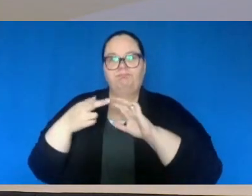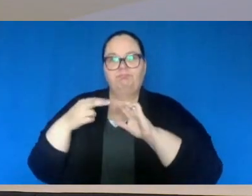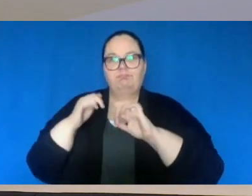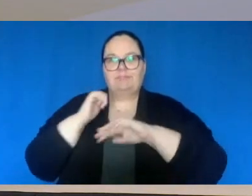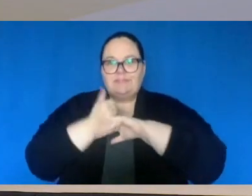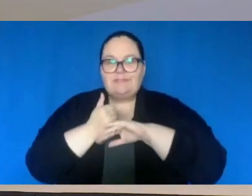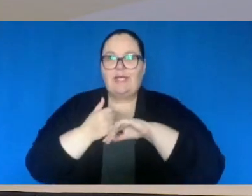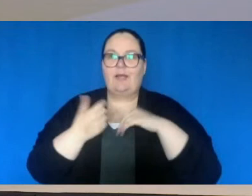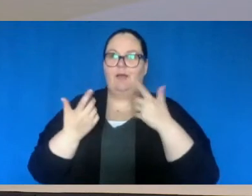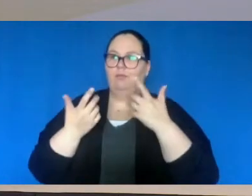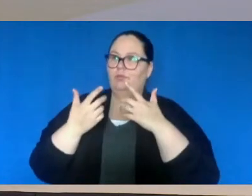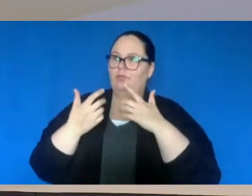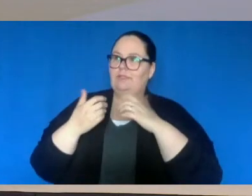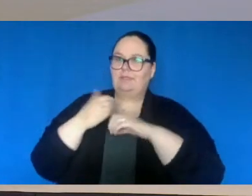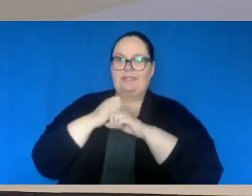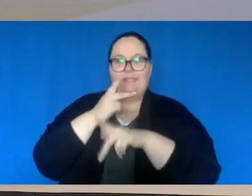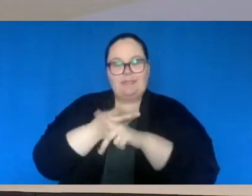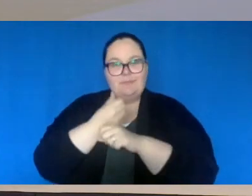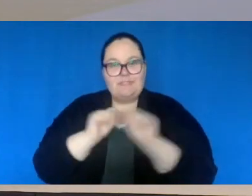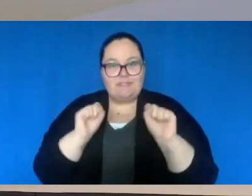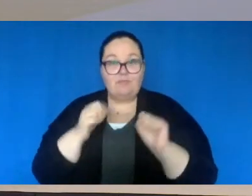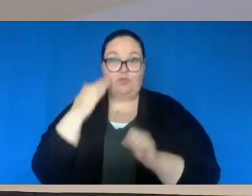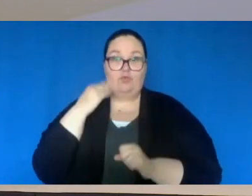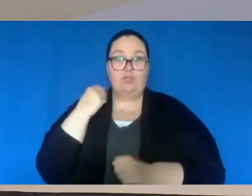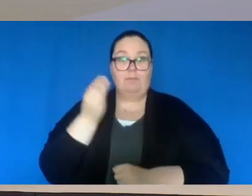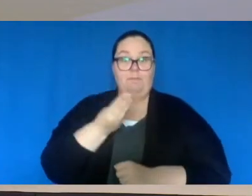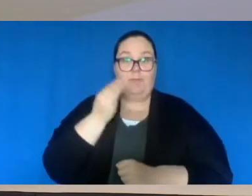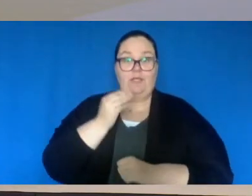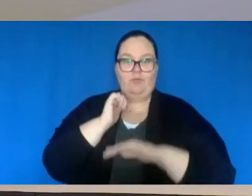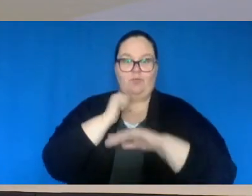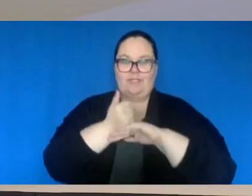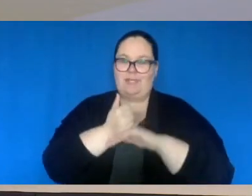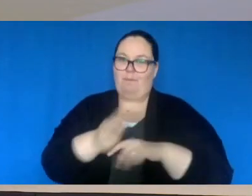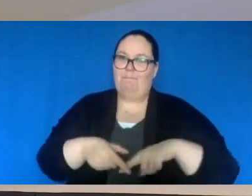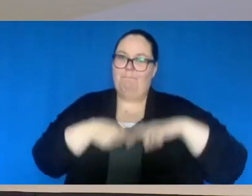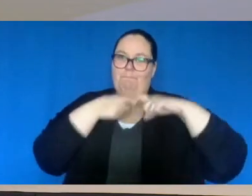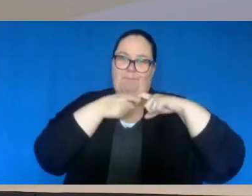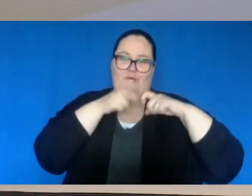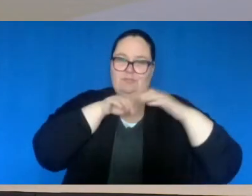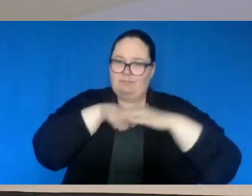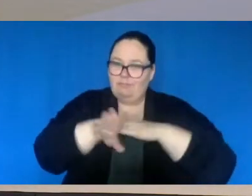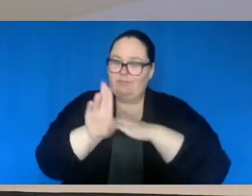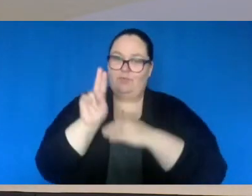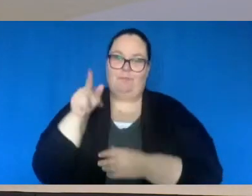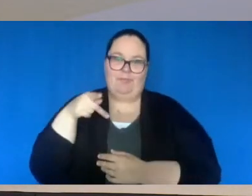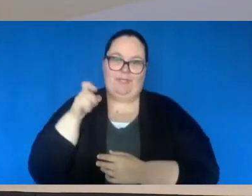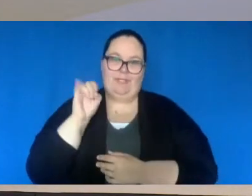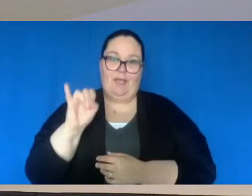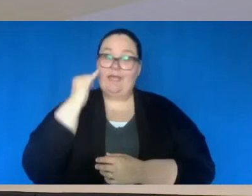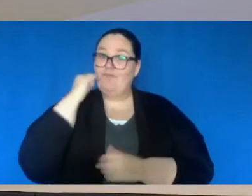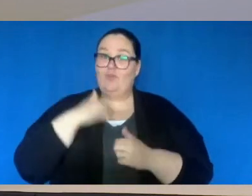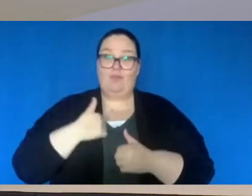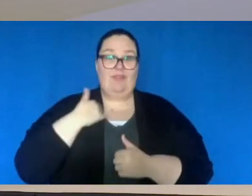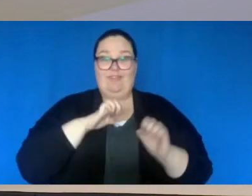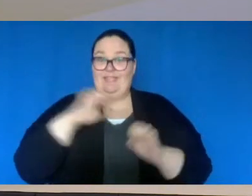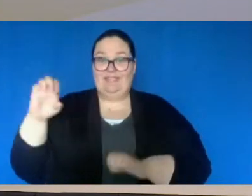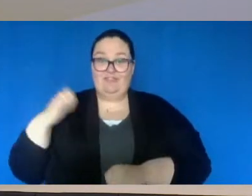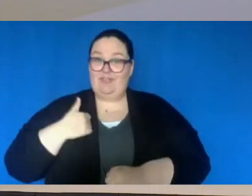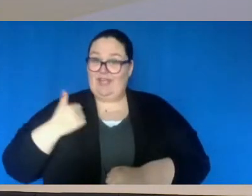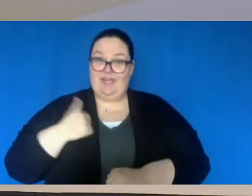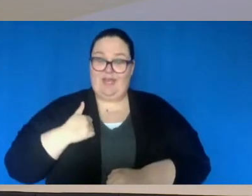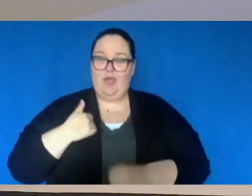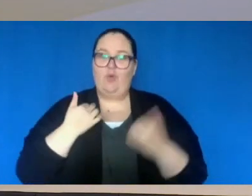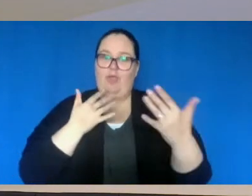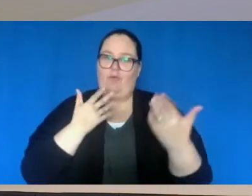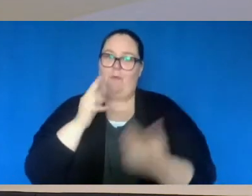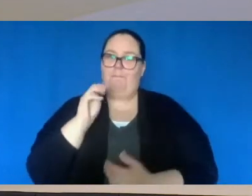So as we announced on Monday, measures were implemented to pause some travel to PEI, especially from outside of Atlantic Canada, until at least May